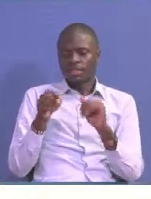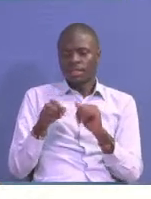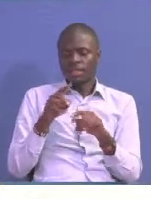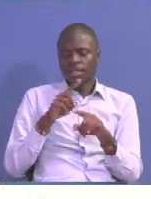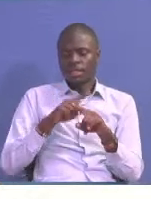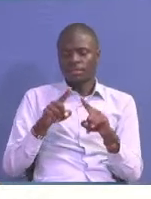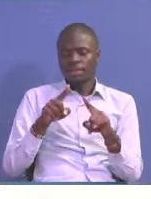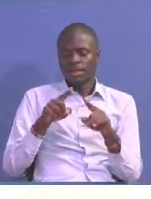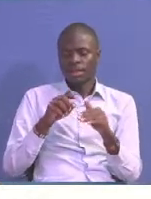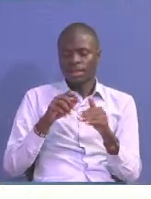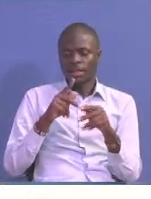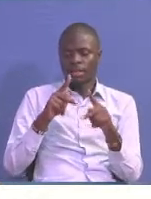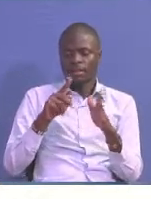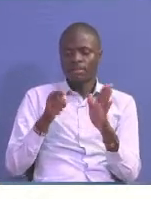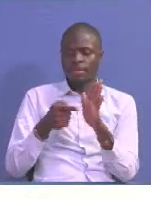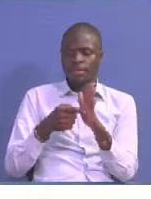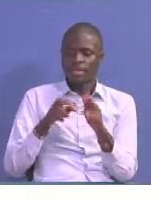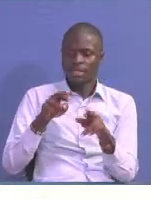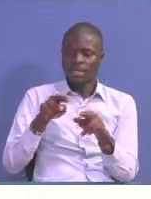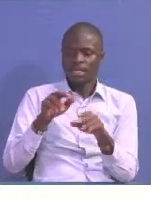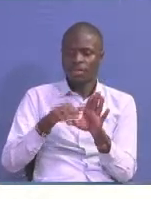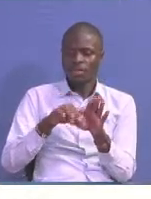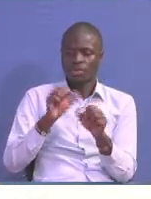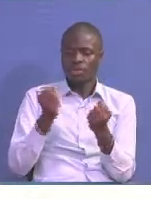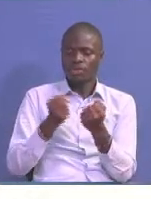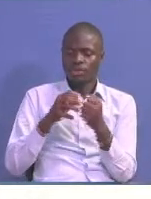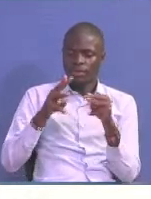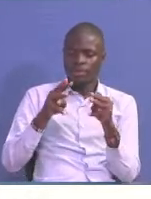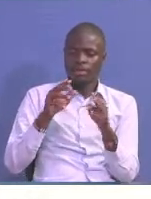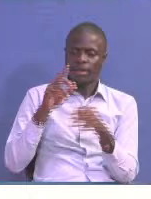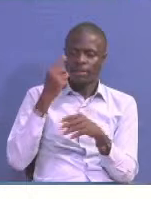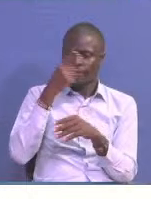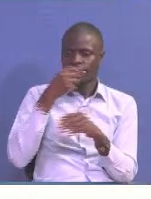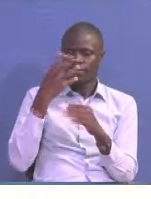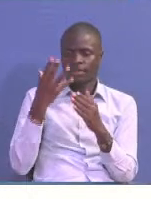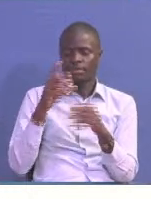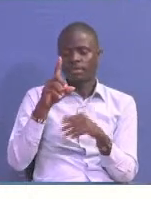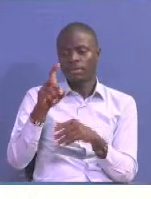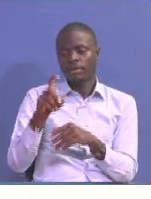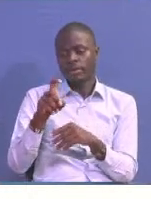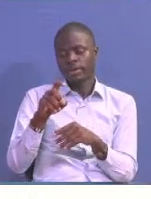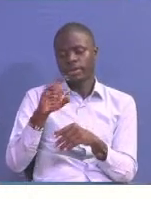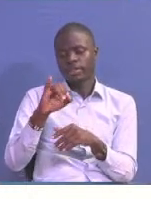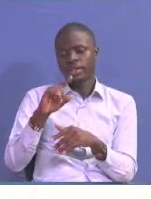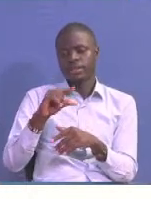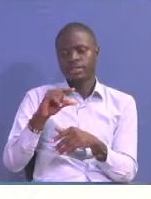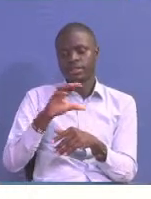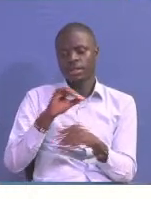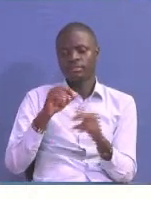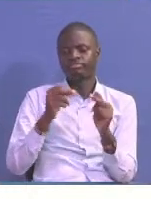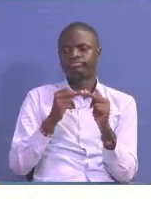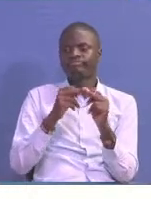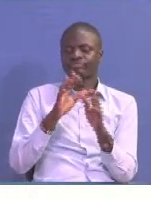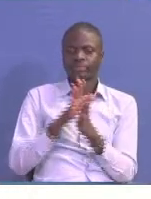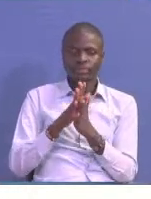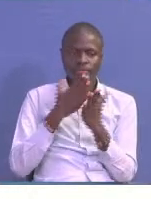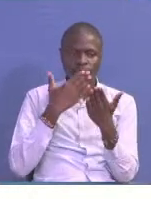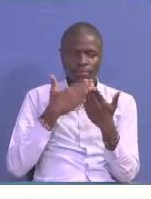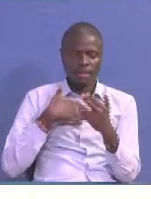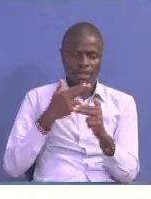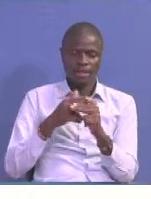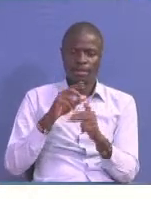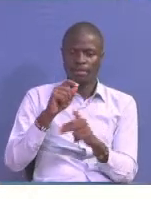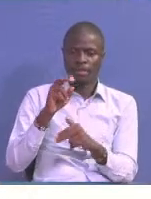keep the conversation running on our social media handles, that is Facebook, X, Instagram, and LinkedIn. Once again, my name